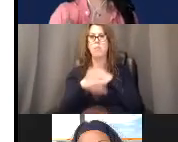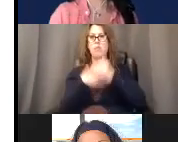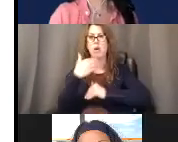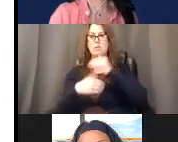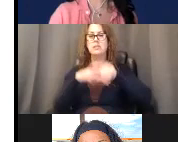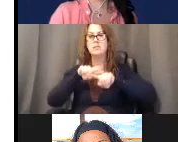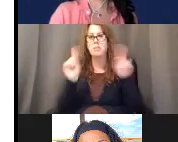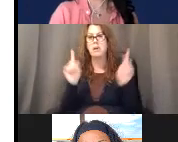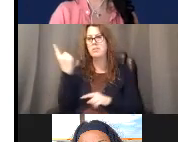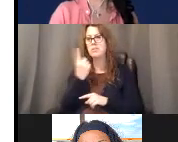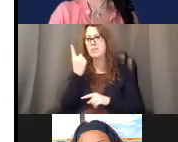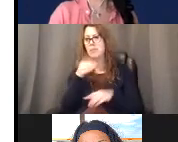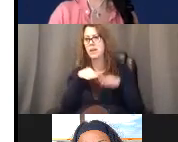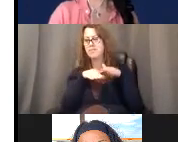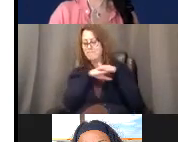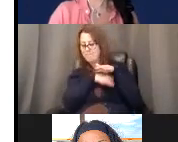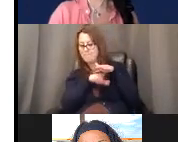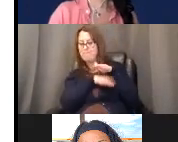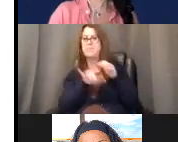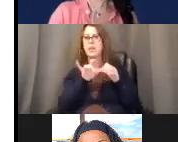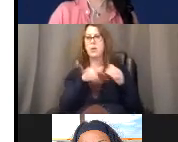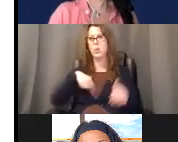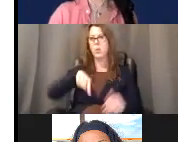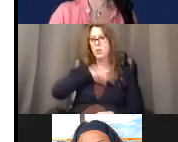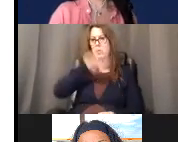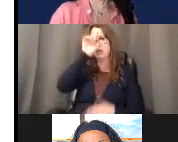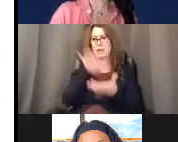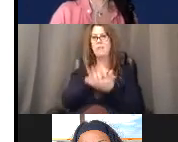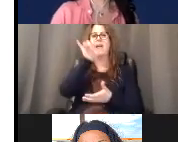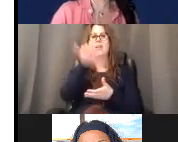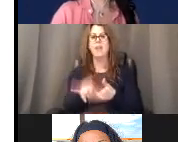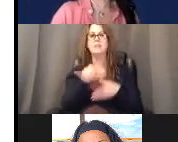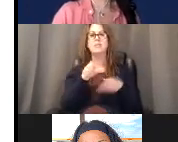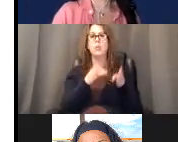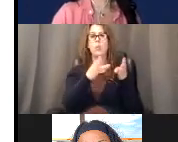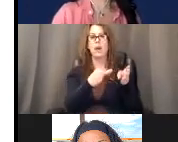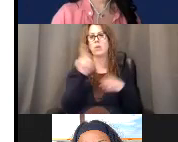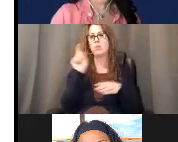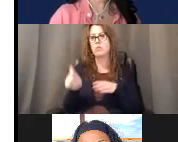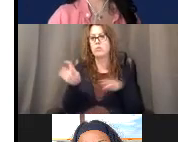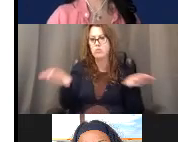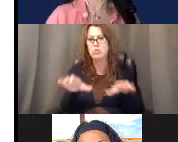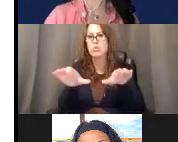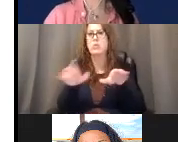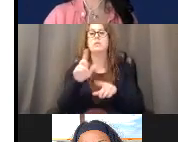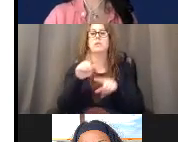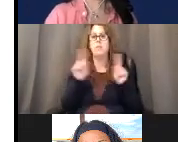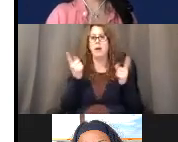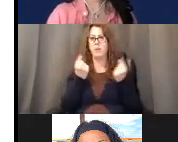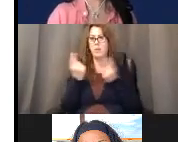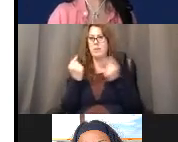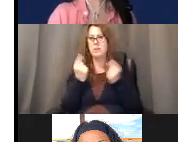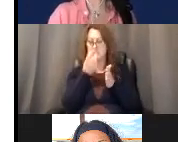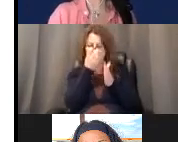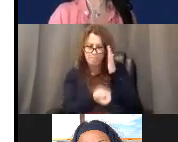has us believing this is the way we're supposed to do this, right? And so it's being able to dive in and really start picking apart what is